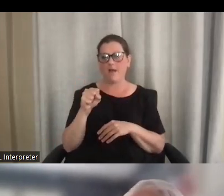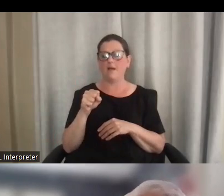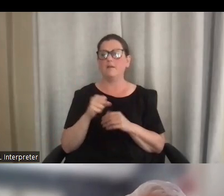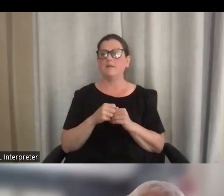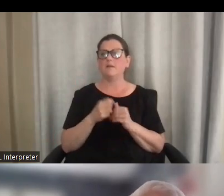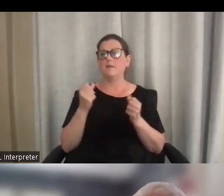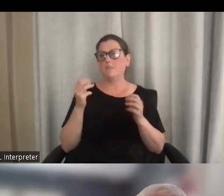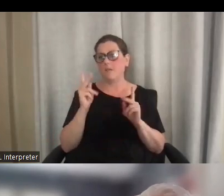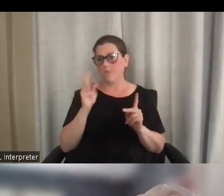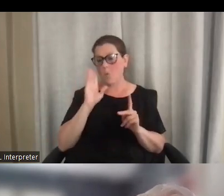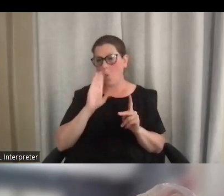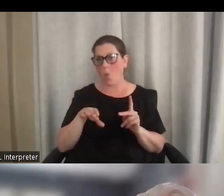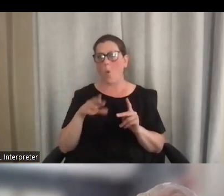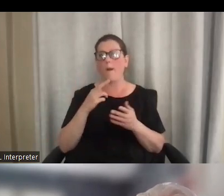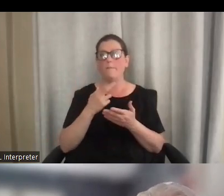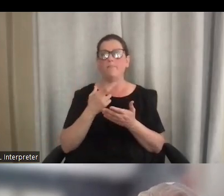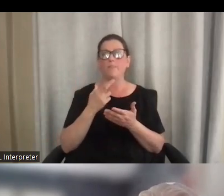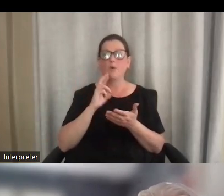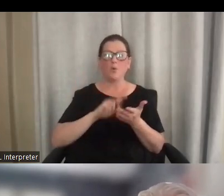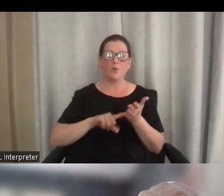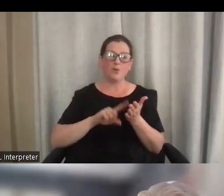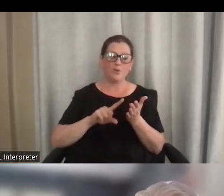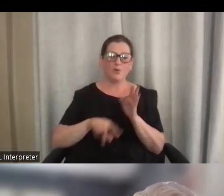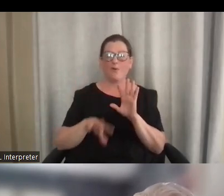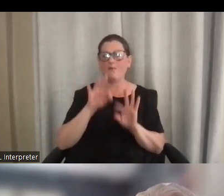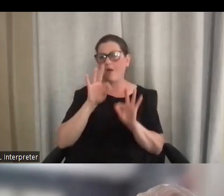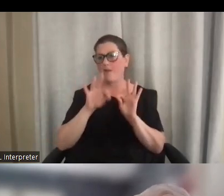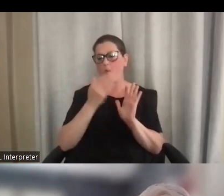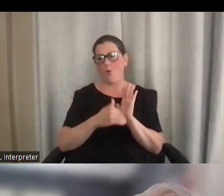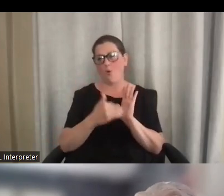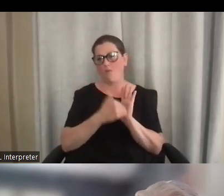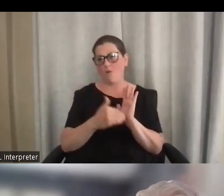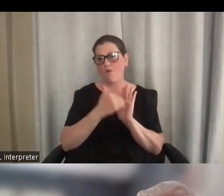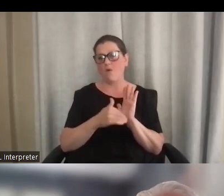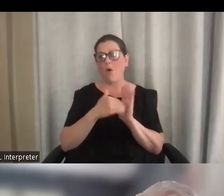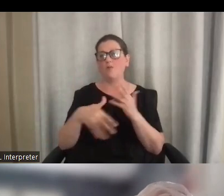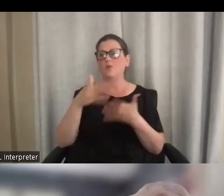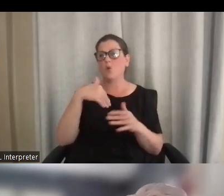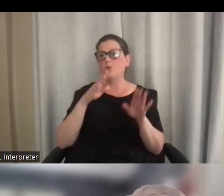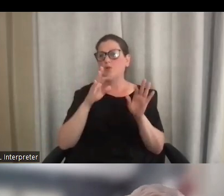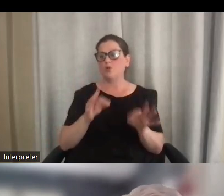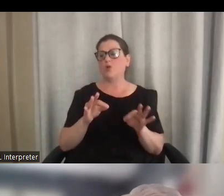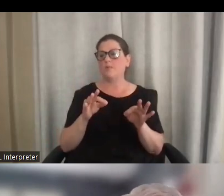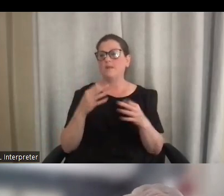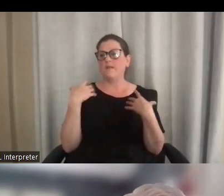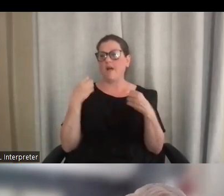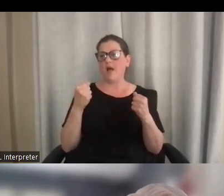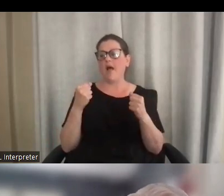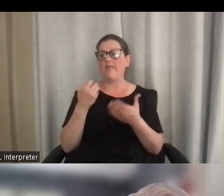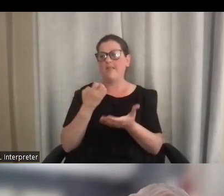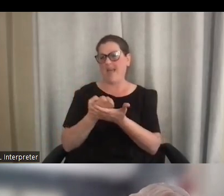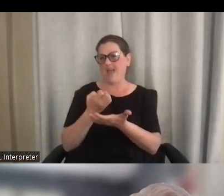many people know, the research has shown over again that the social determinants of health, economic benefit side of